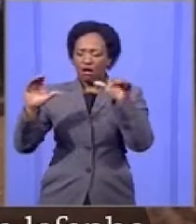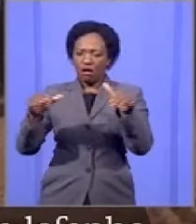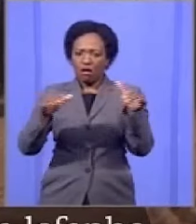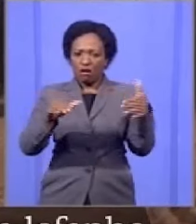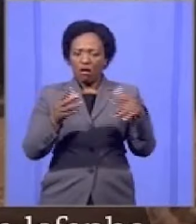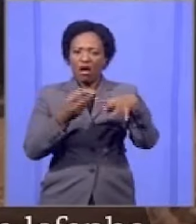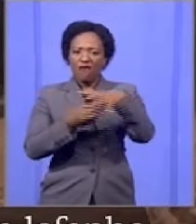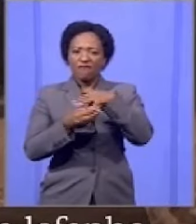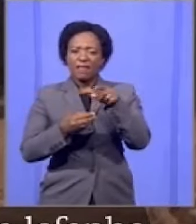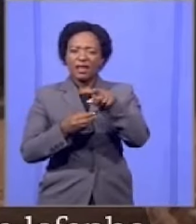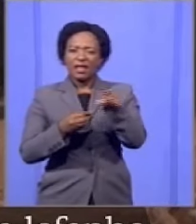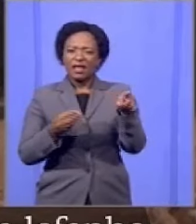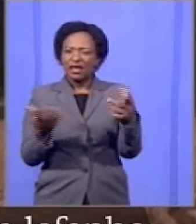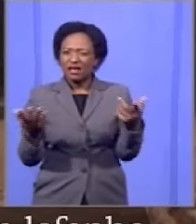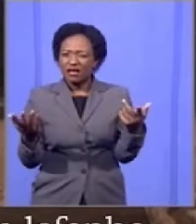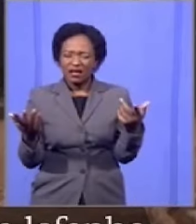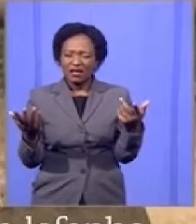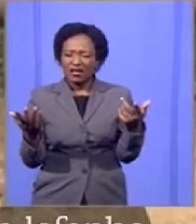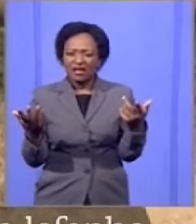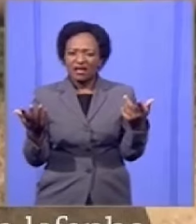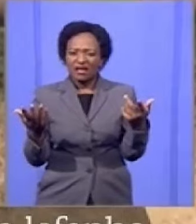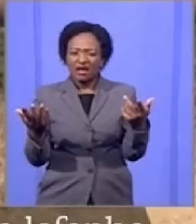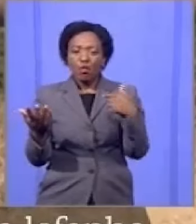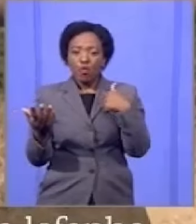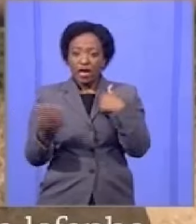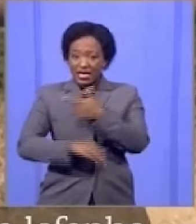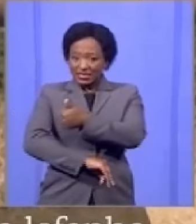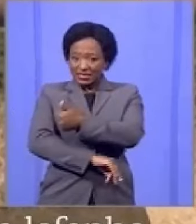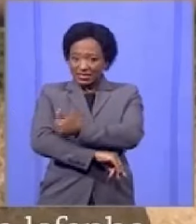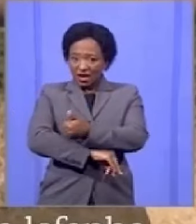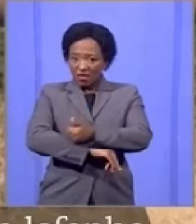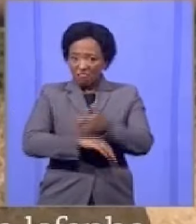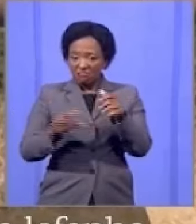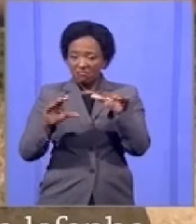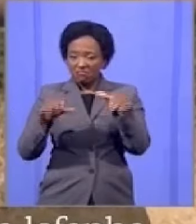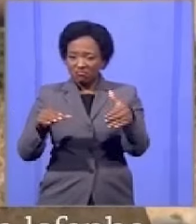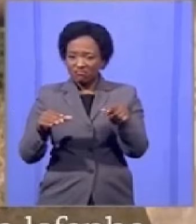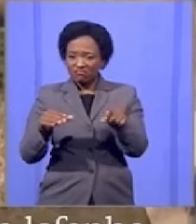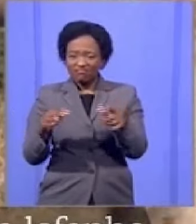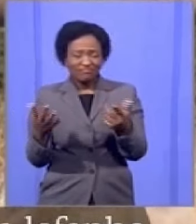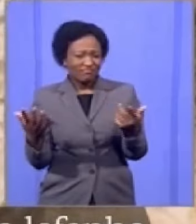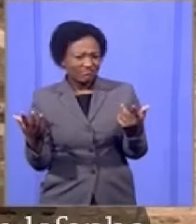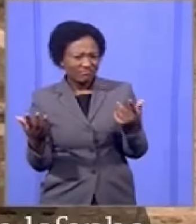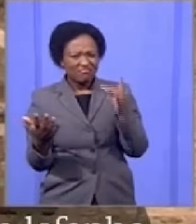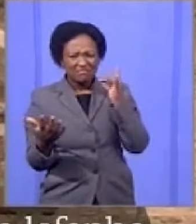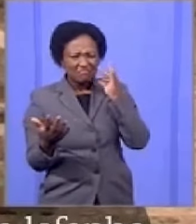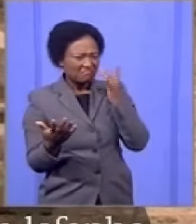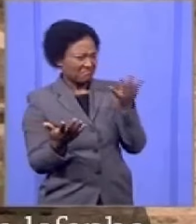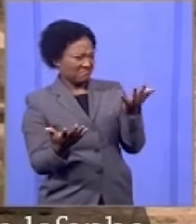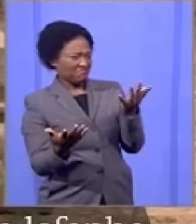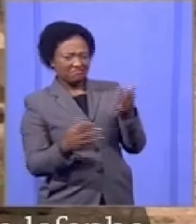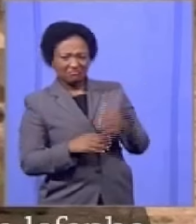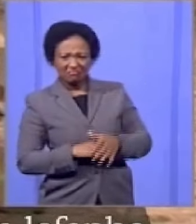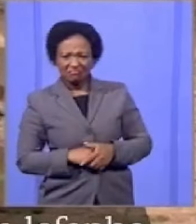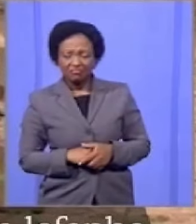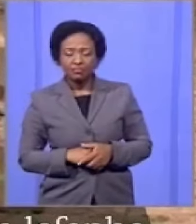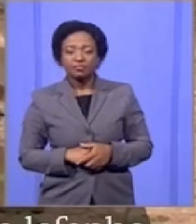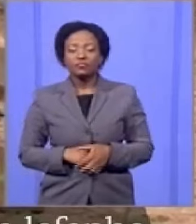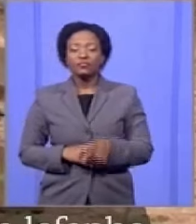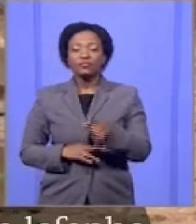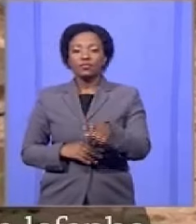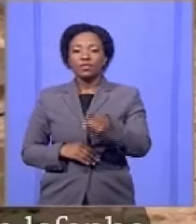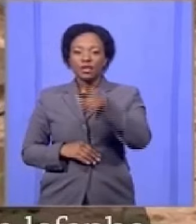who lost their kids as stakeholders. Where did you hear something like that? Lefapha la Diminerale